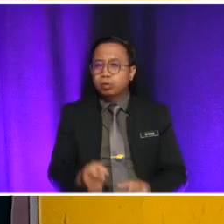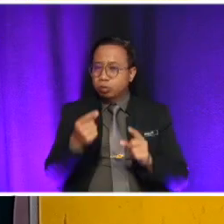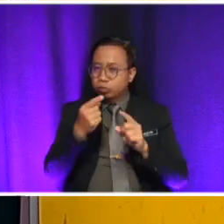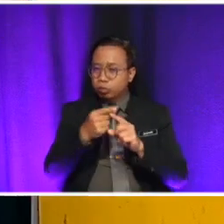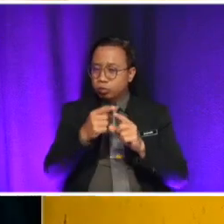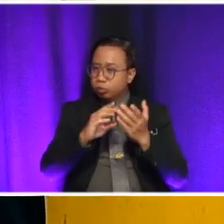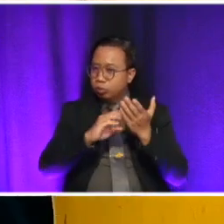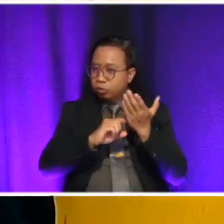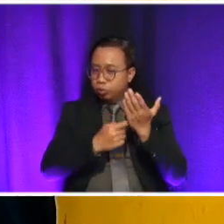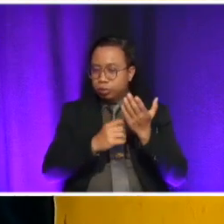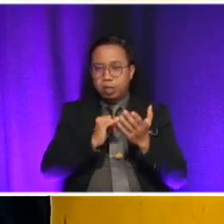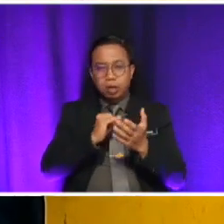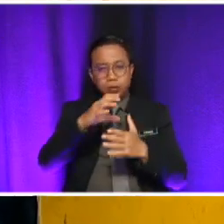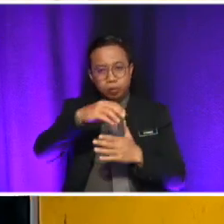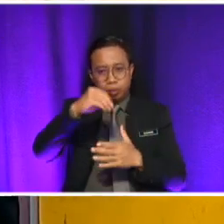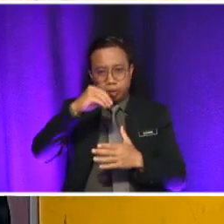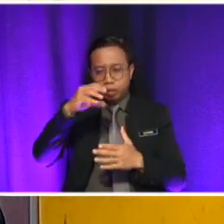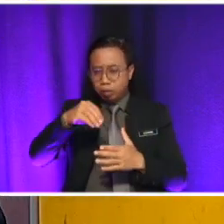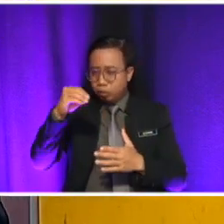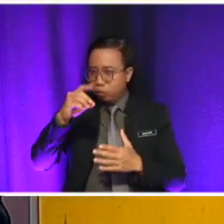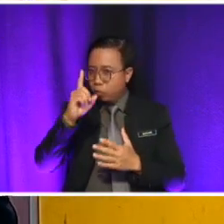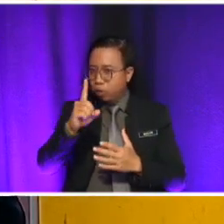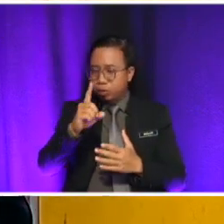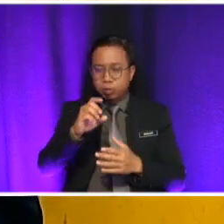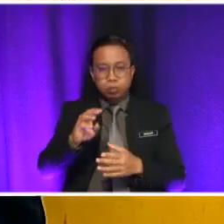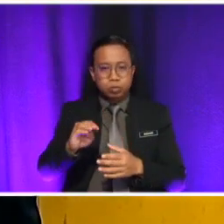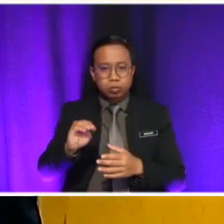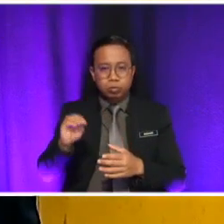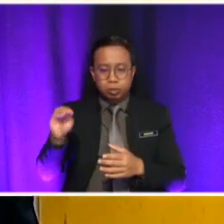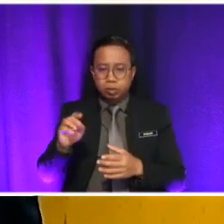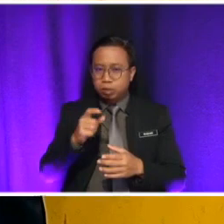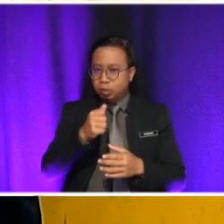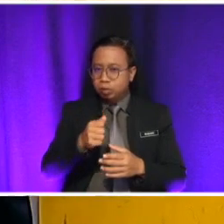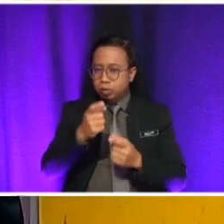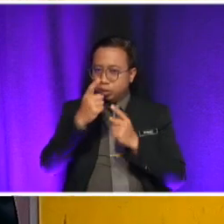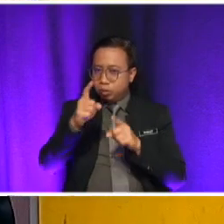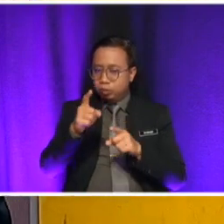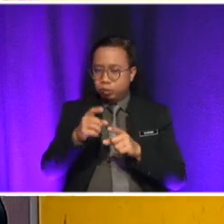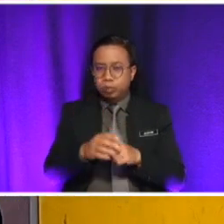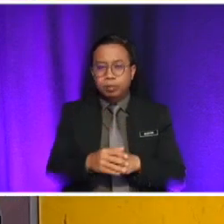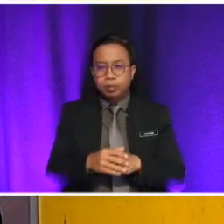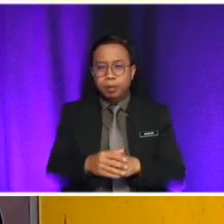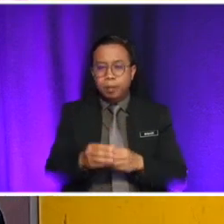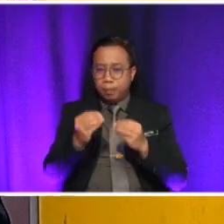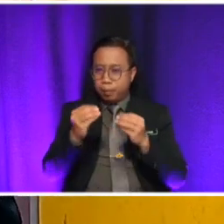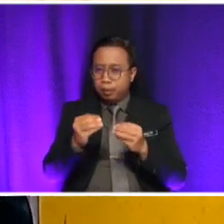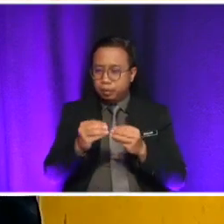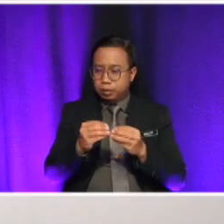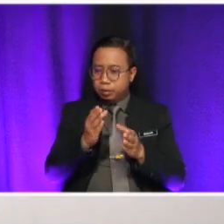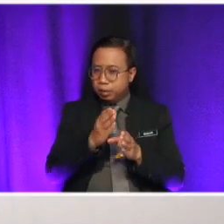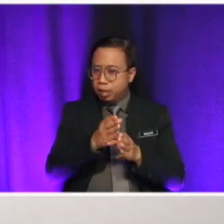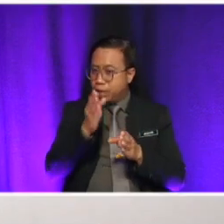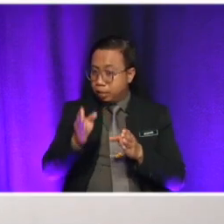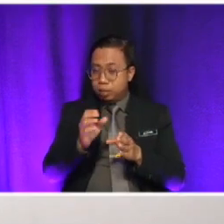this session, I would like to pick one student, and after you have answered, you have to pass it to another student. Okay,